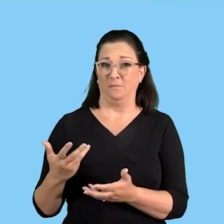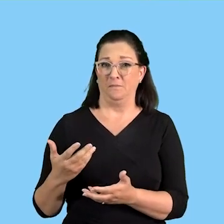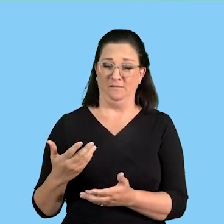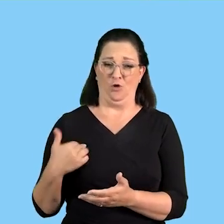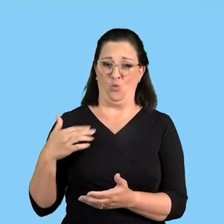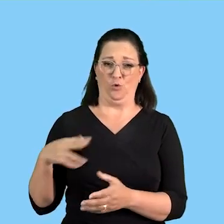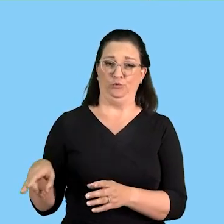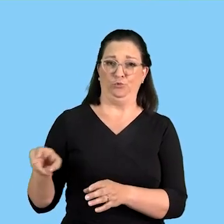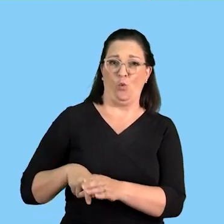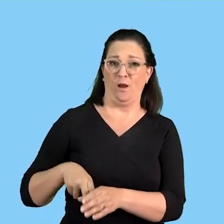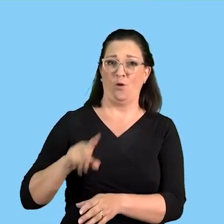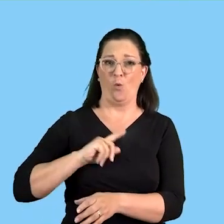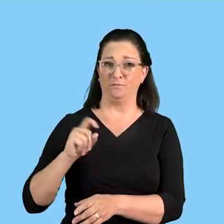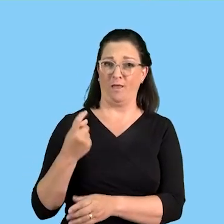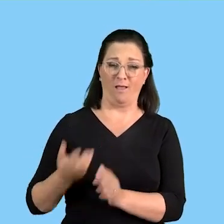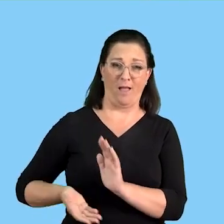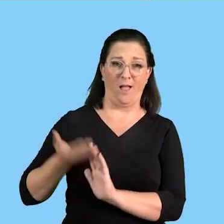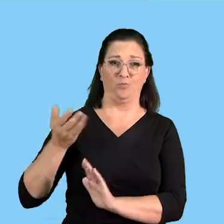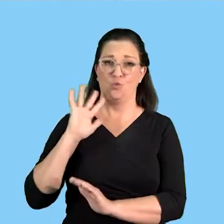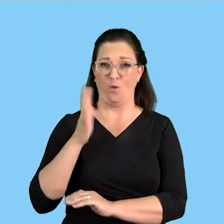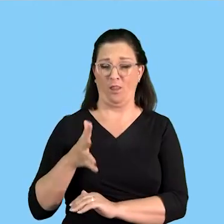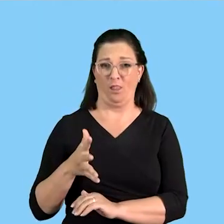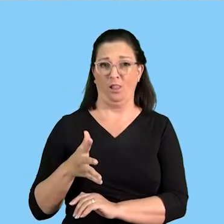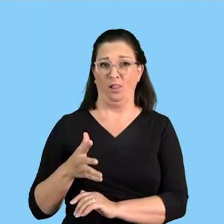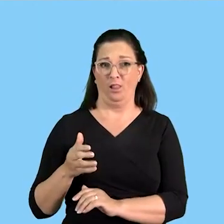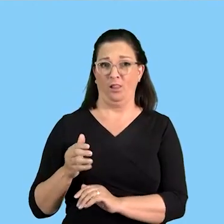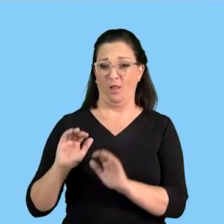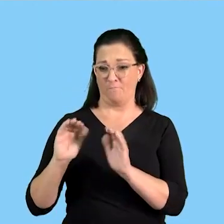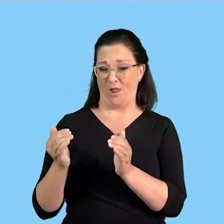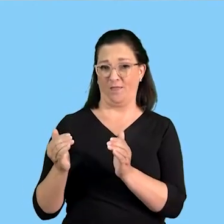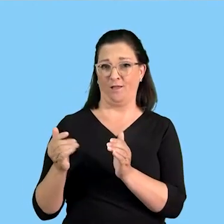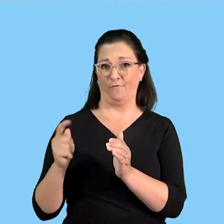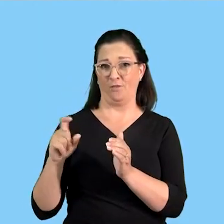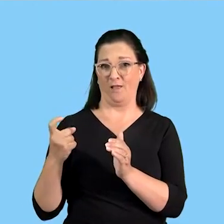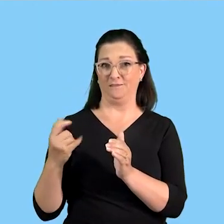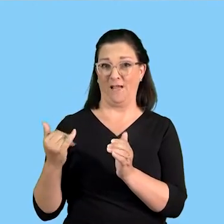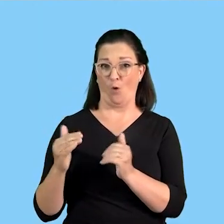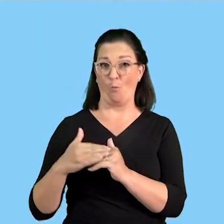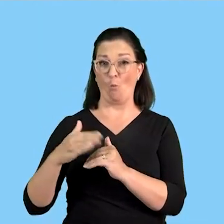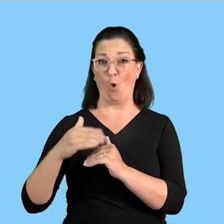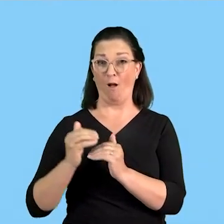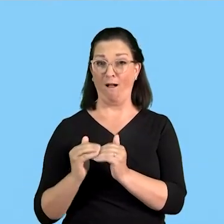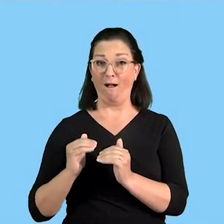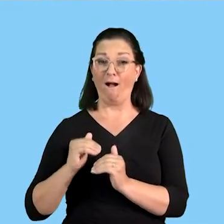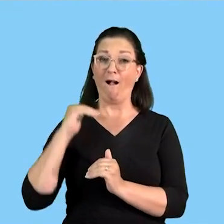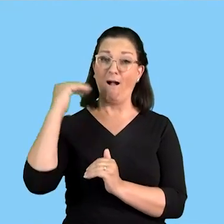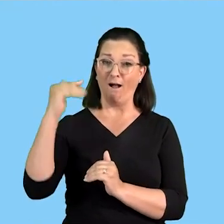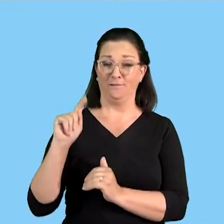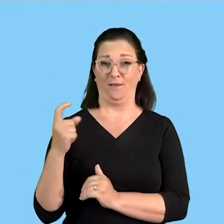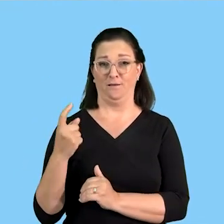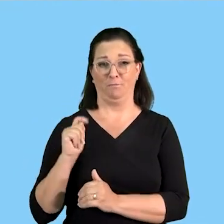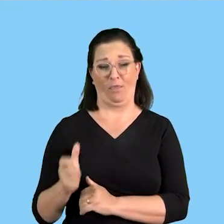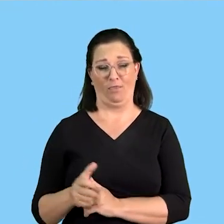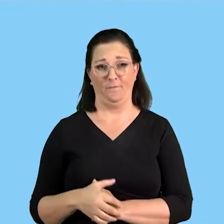joining the partnership because they know that their tax will go up or their tax bracket will be moved to a higher rate, meaning